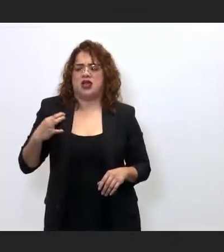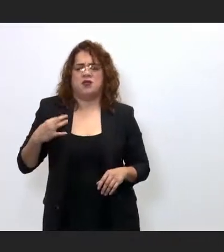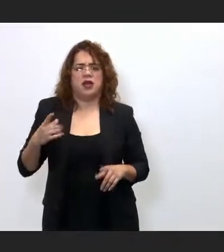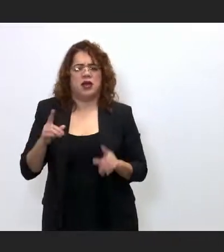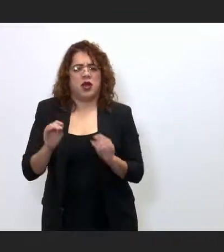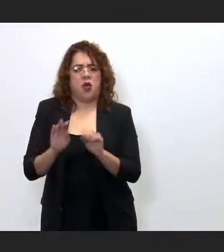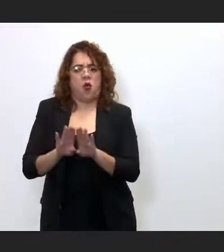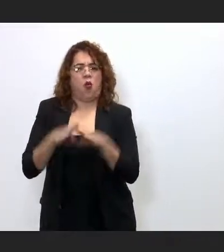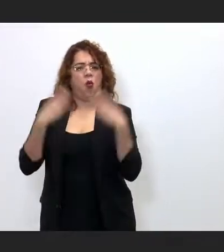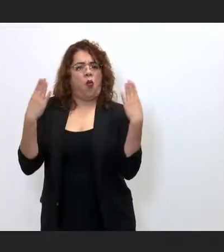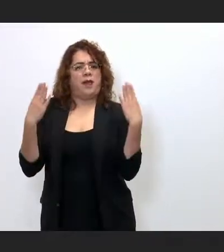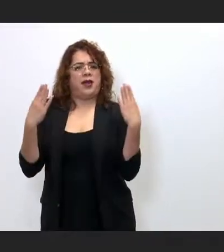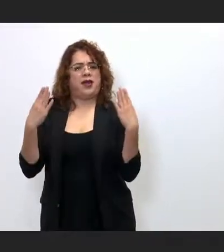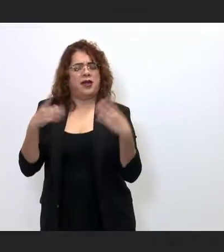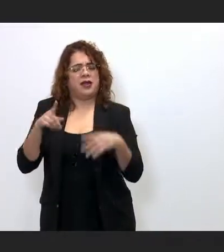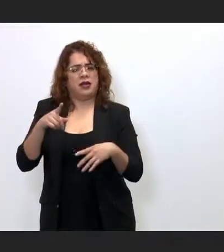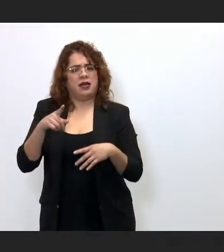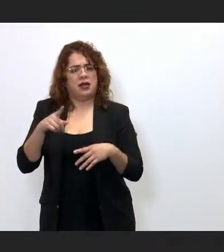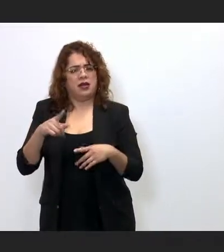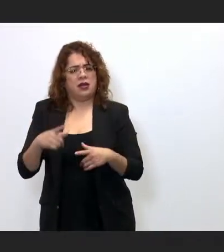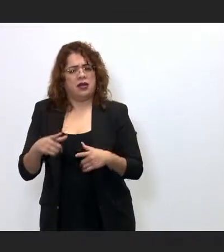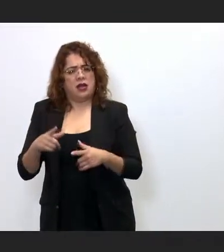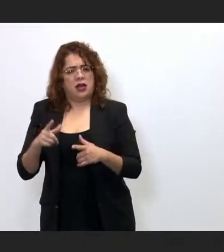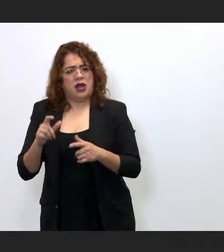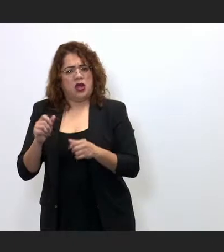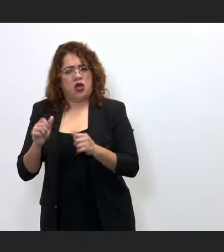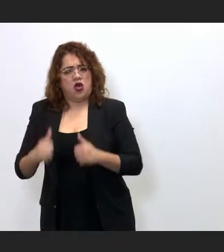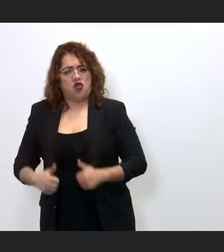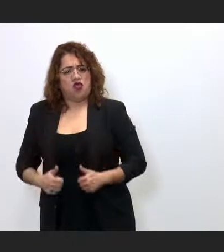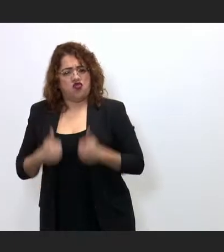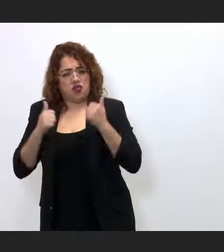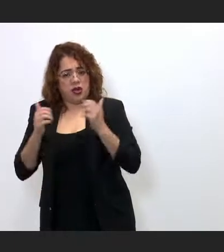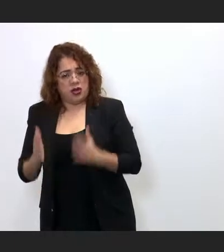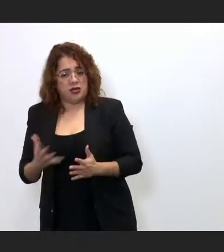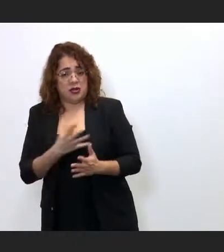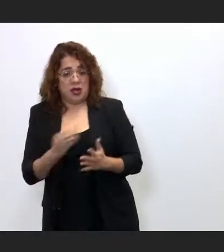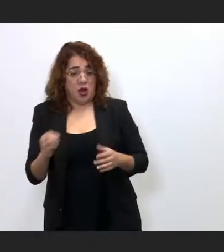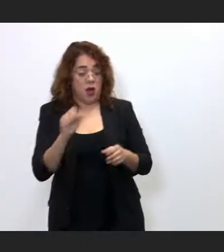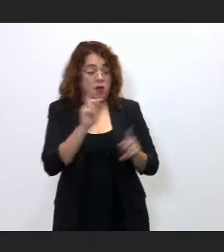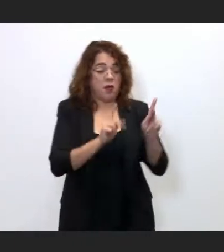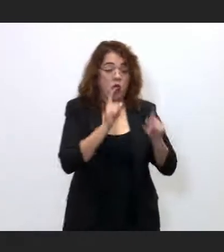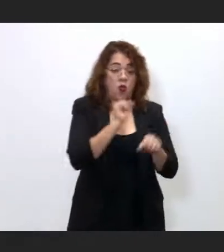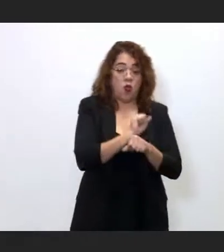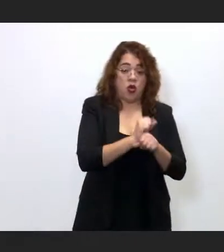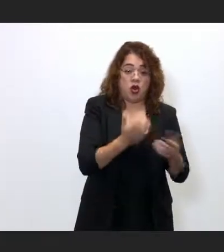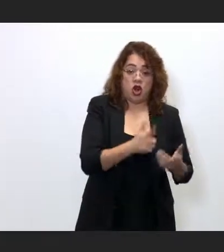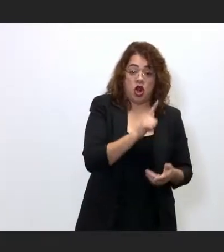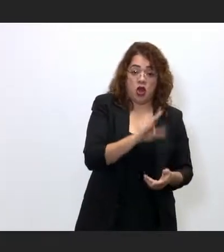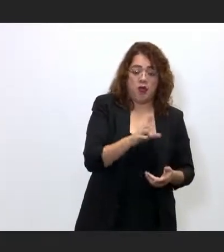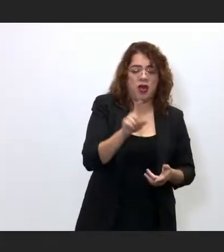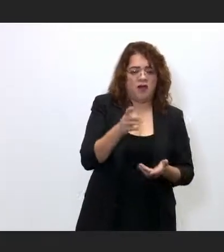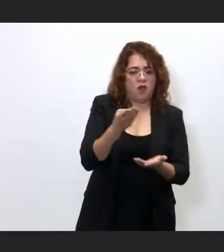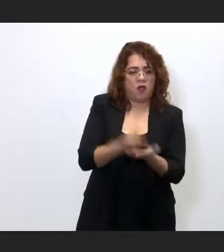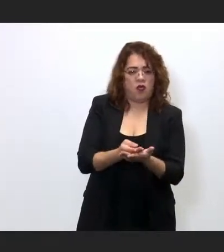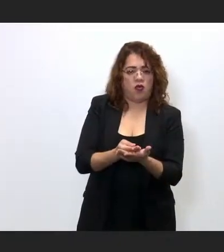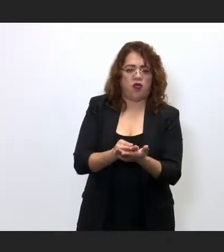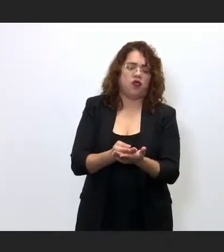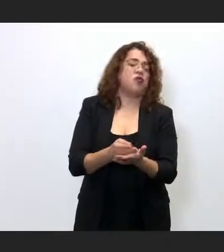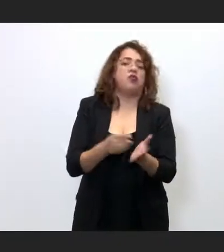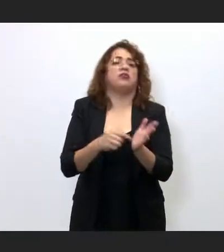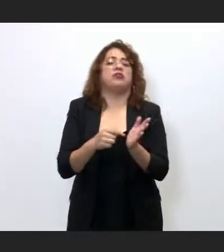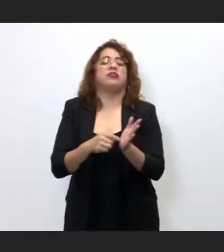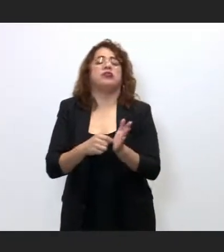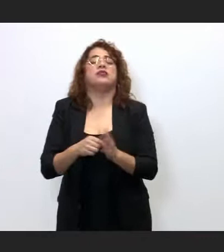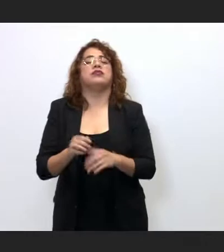this apply to residents and workers in Long Beach, and will people have to provide documentation? And then I also wanted to